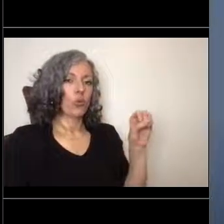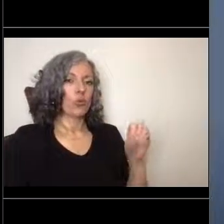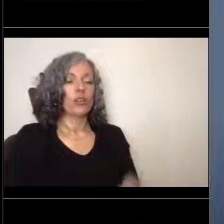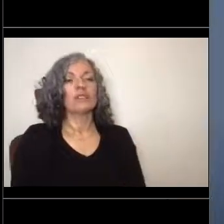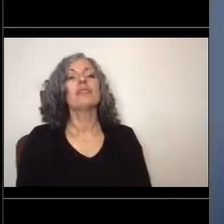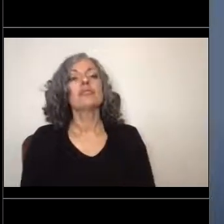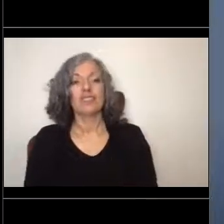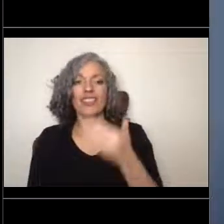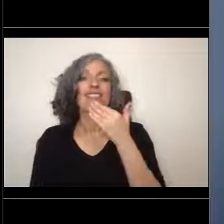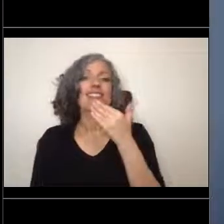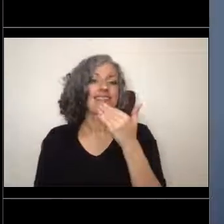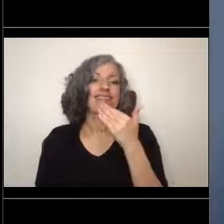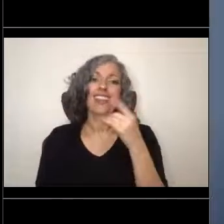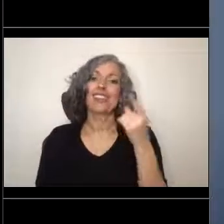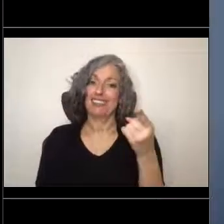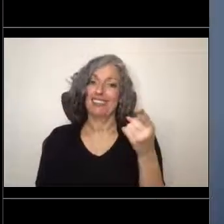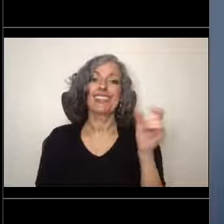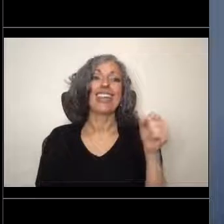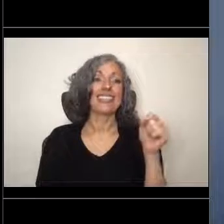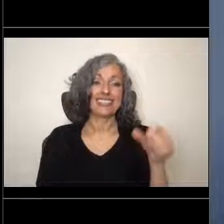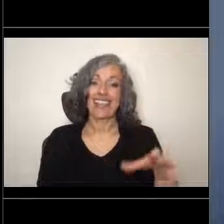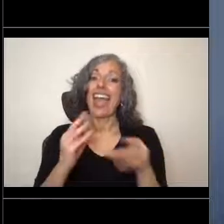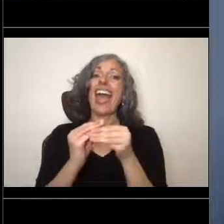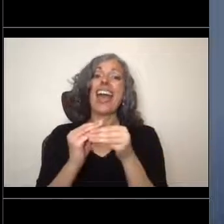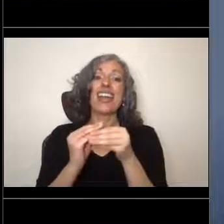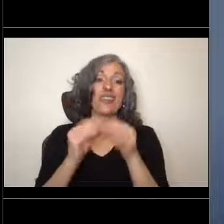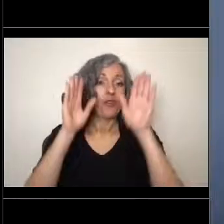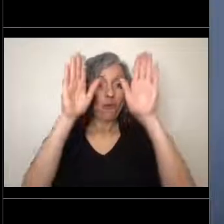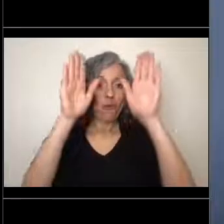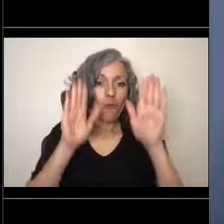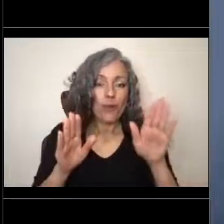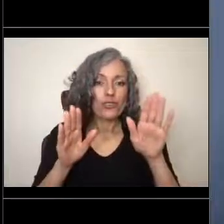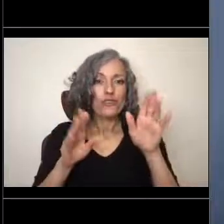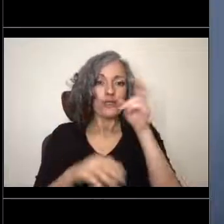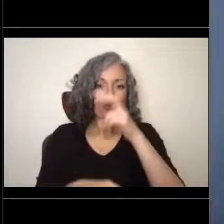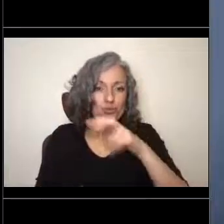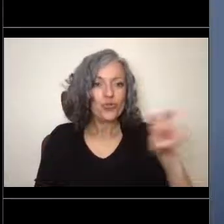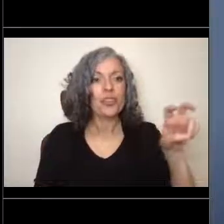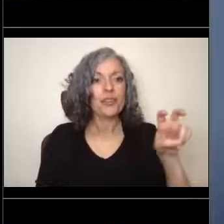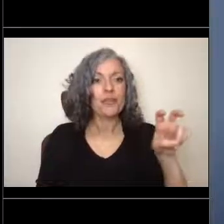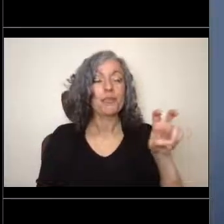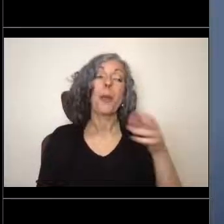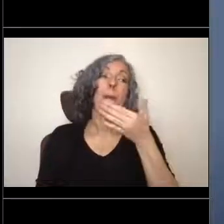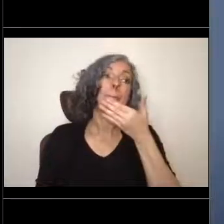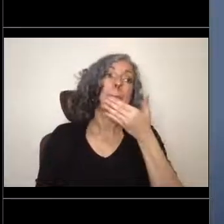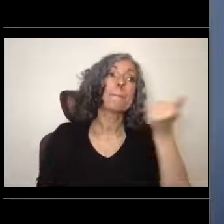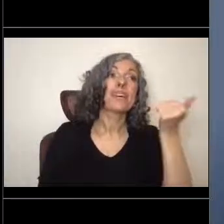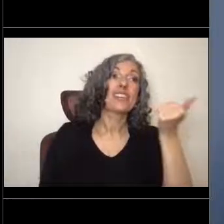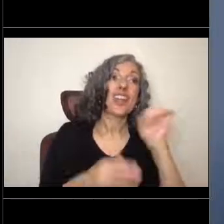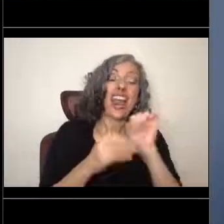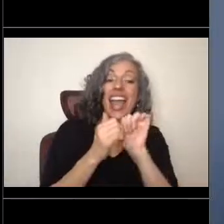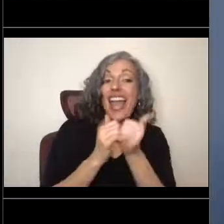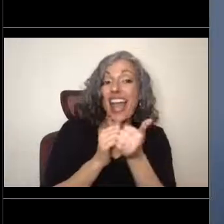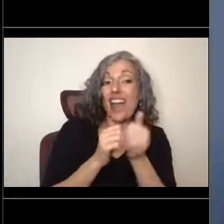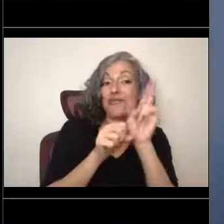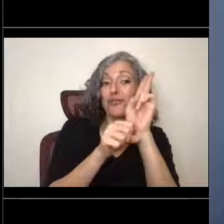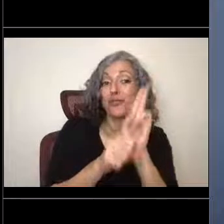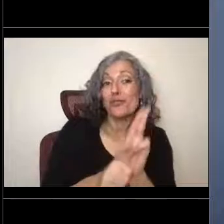just 2 sentences. It was a fantastic trip, made even better by the use of a